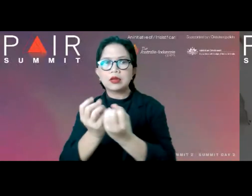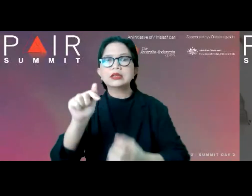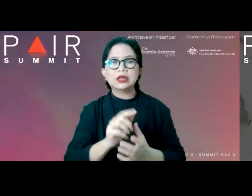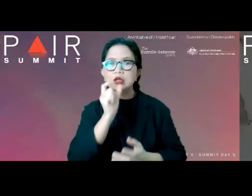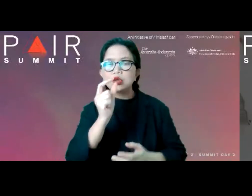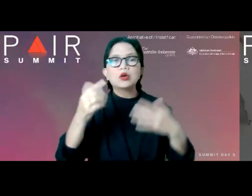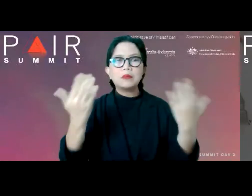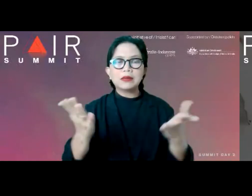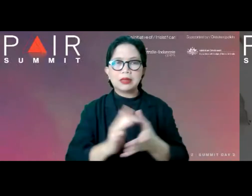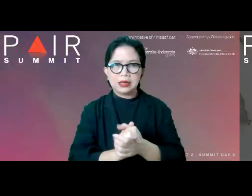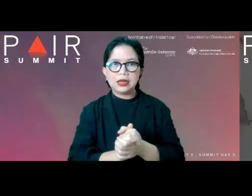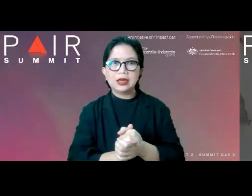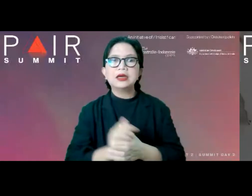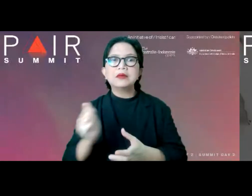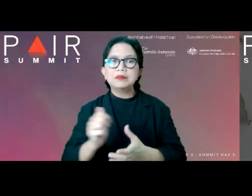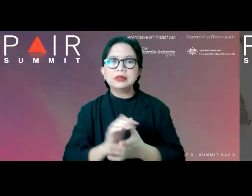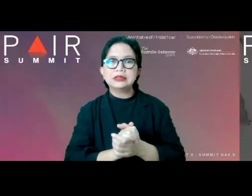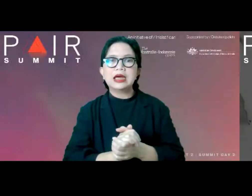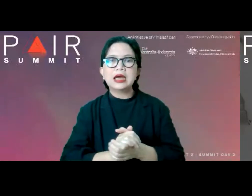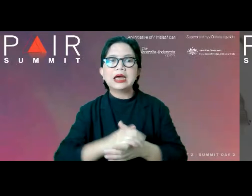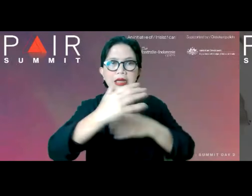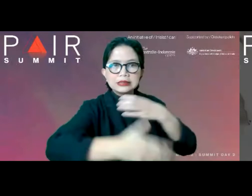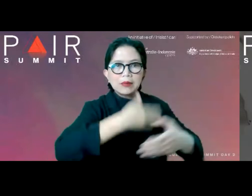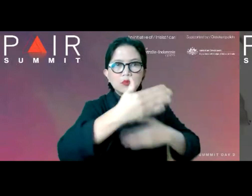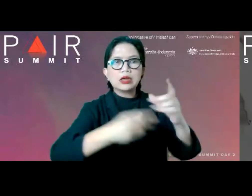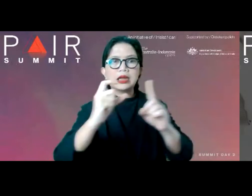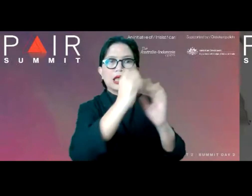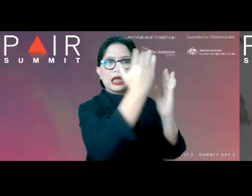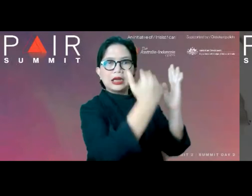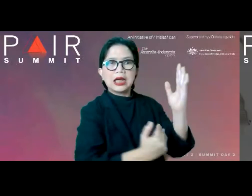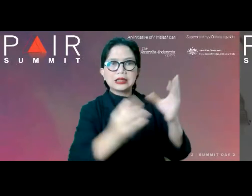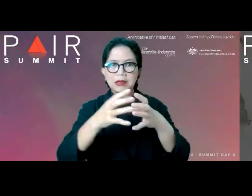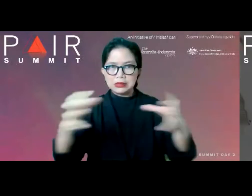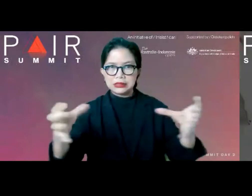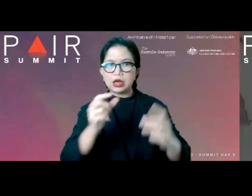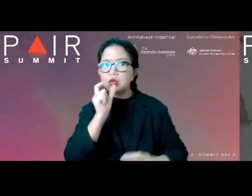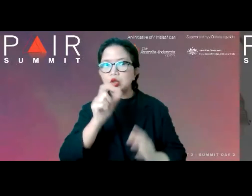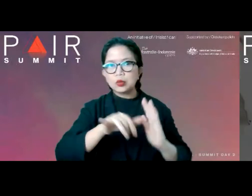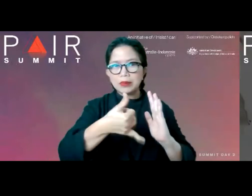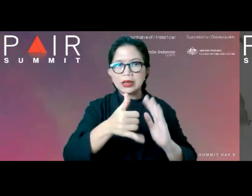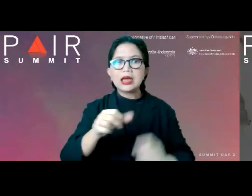the analysis, but looking specifically on three aspects of what are the trends in